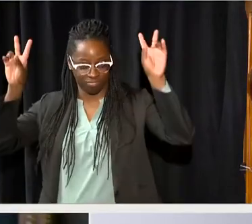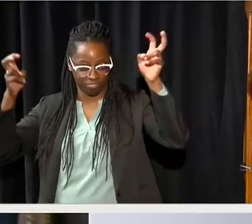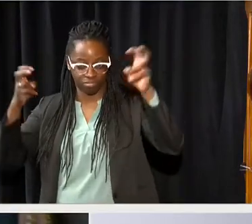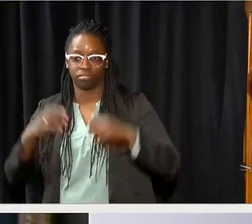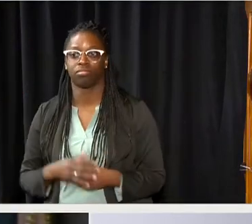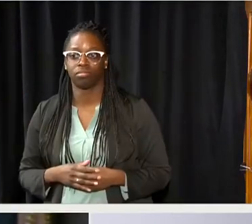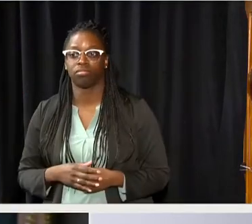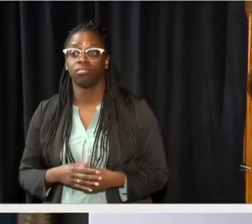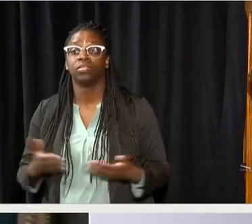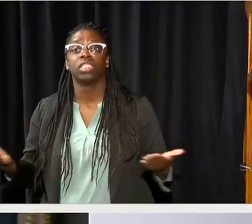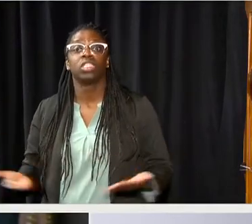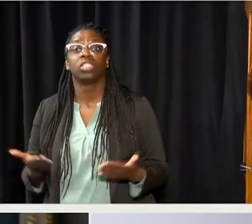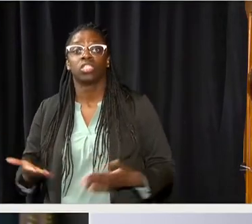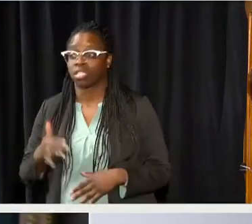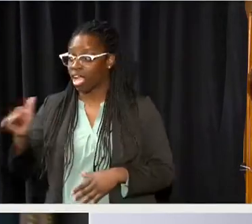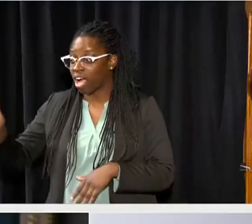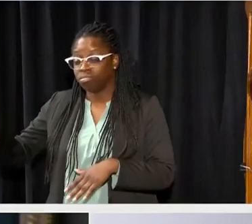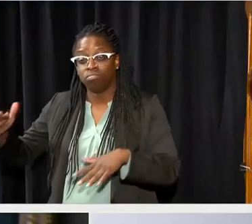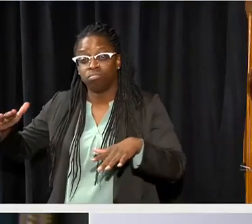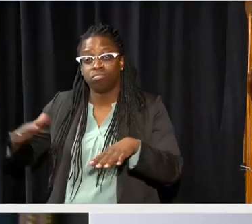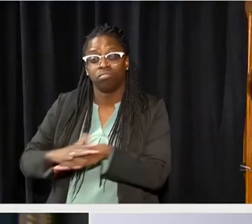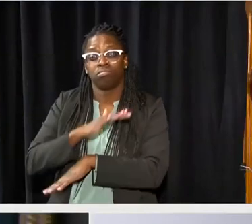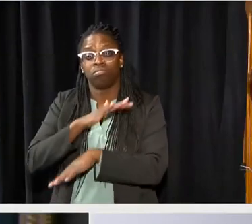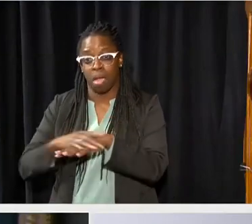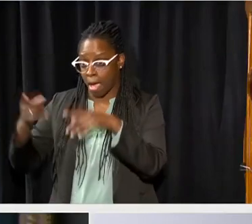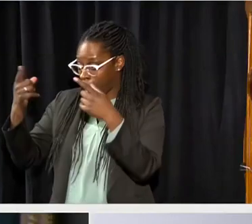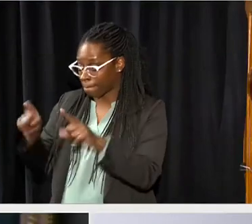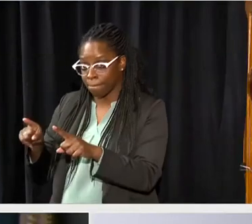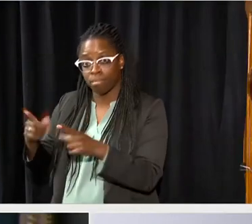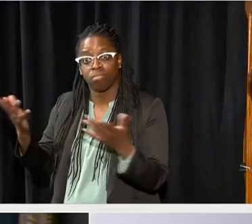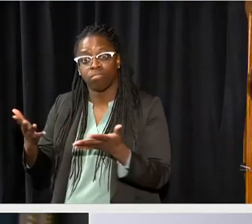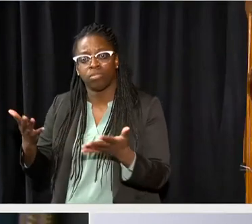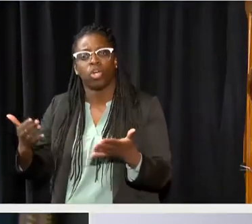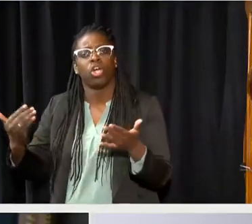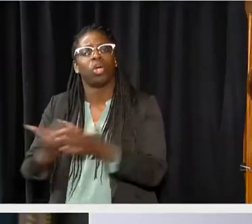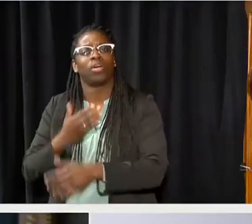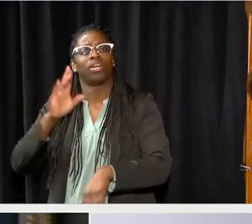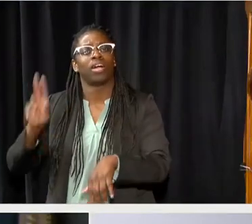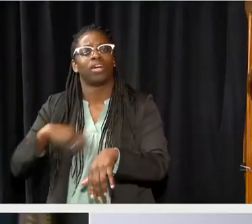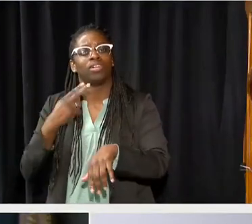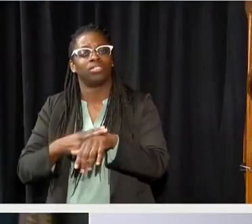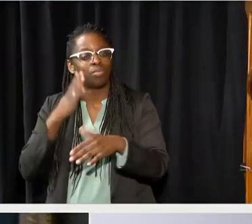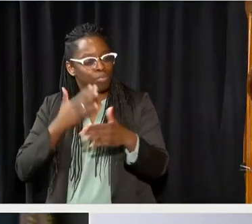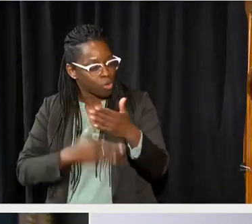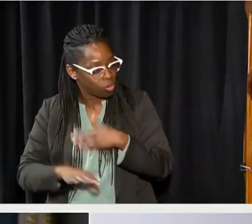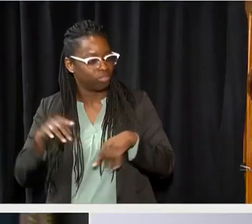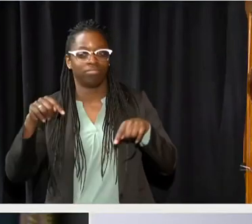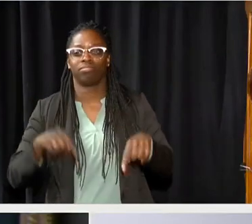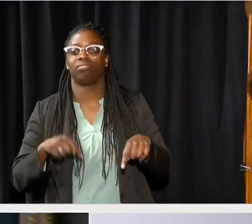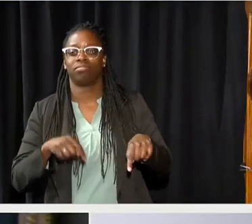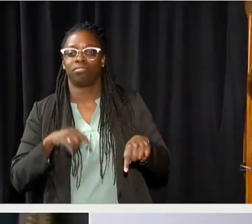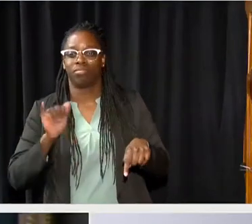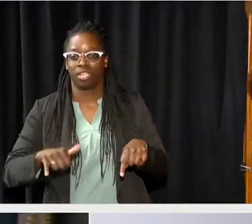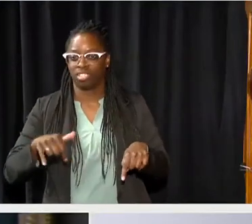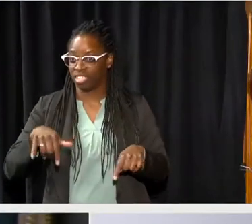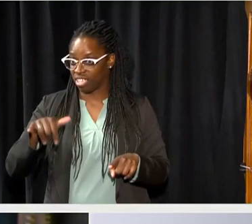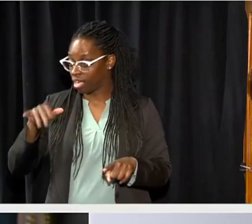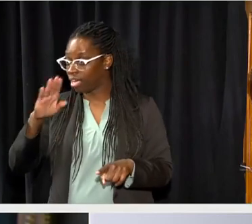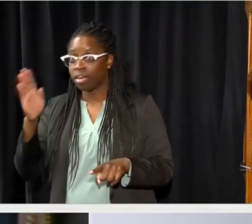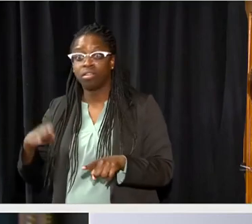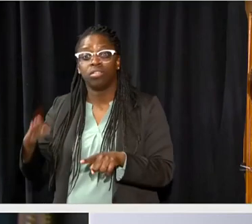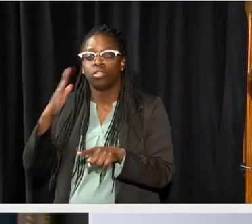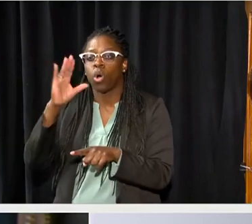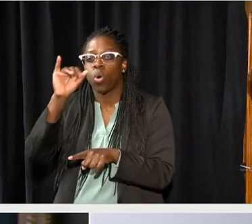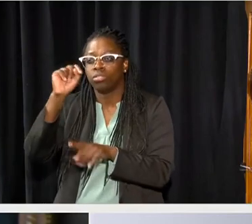these shores that a new nation conceived and liberty was born, and it must be from these shores that liberty